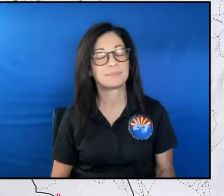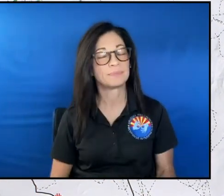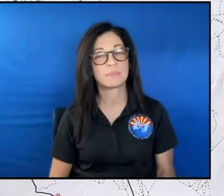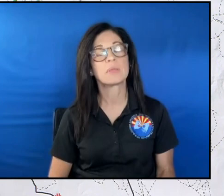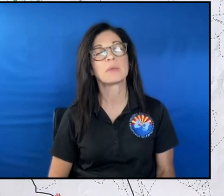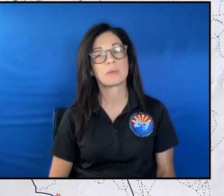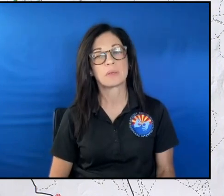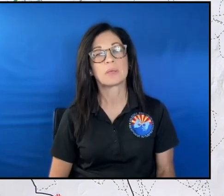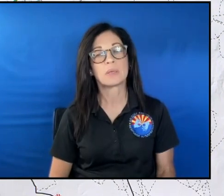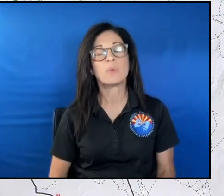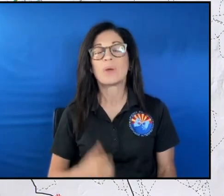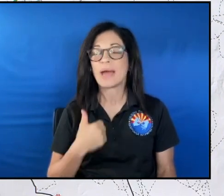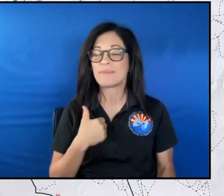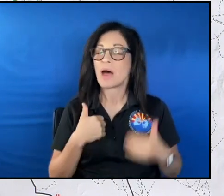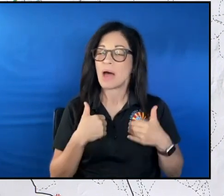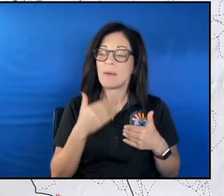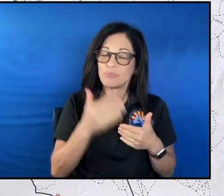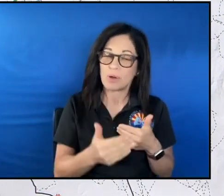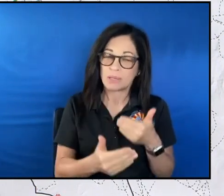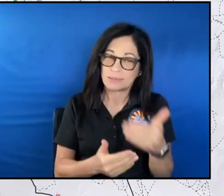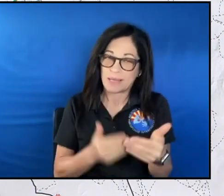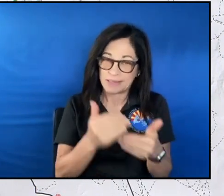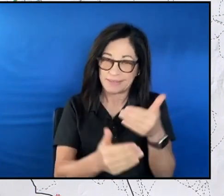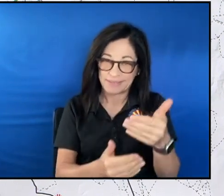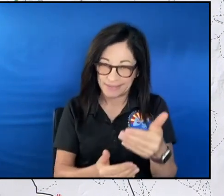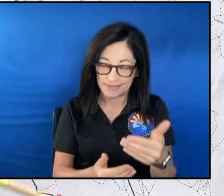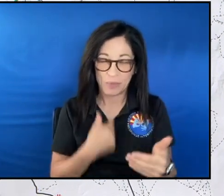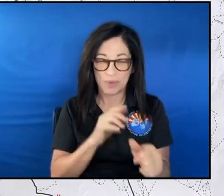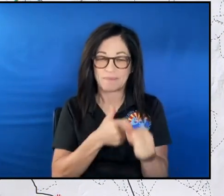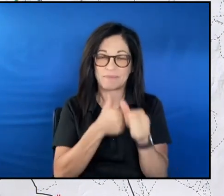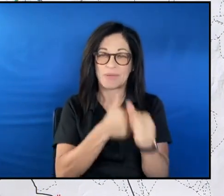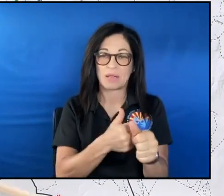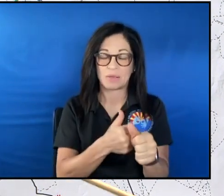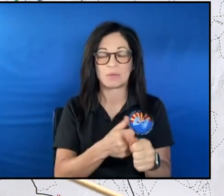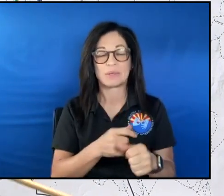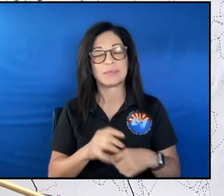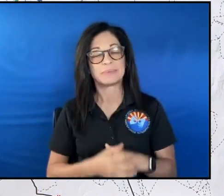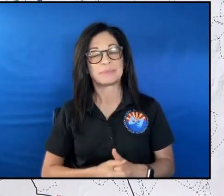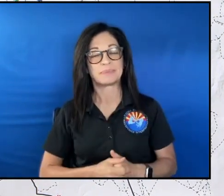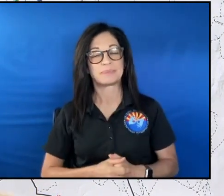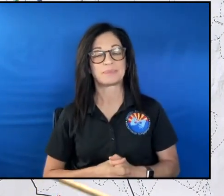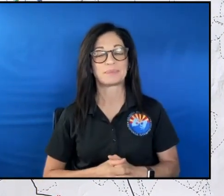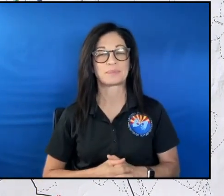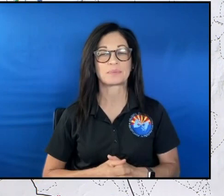There's a process that occurs when we start